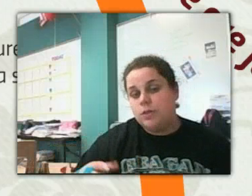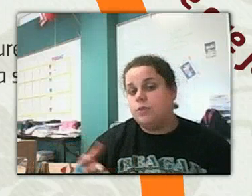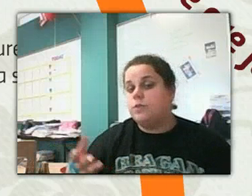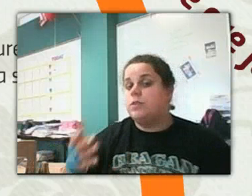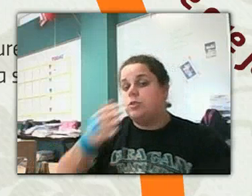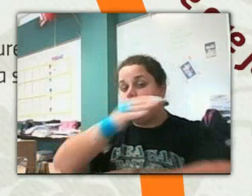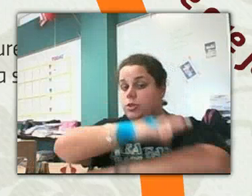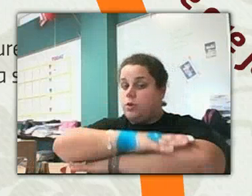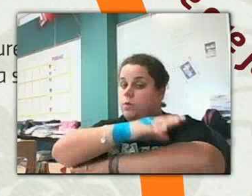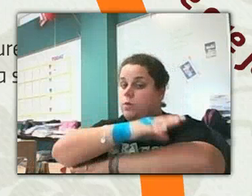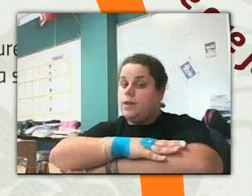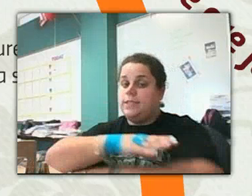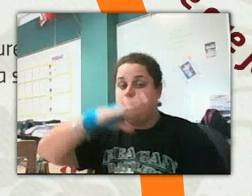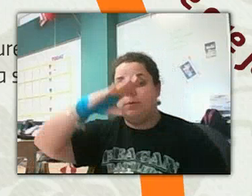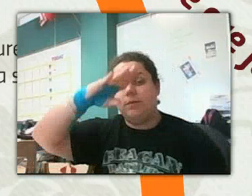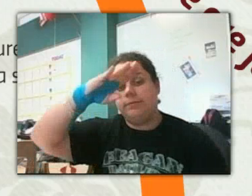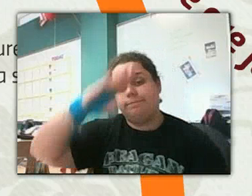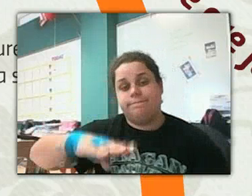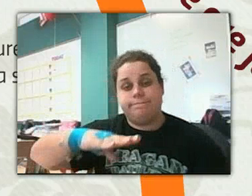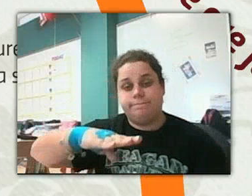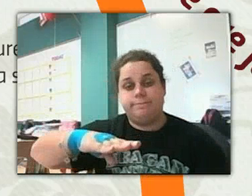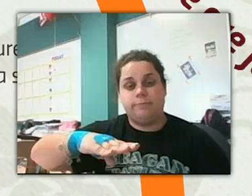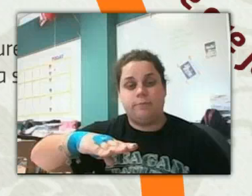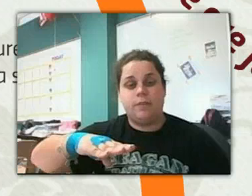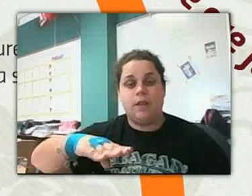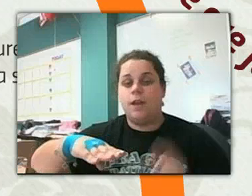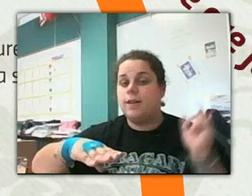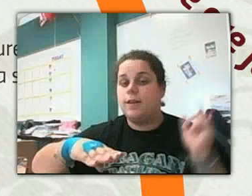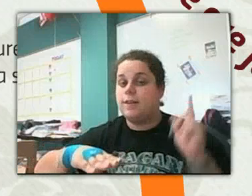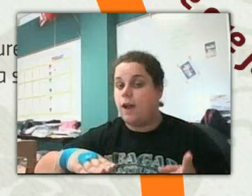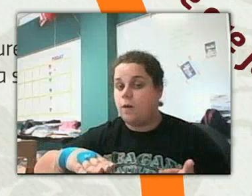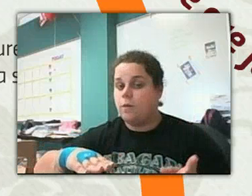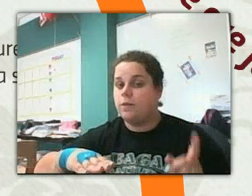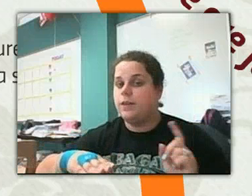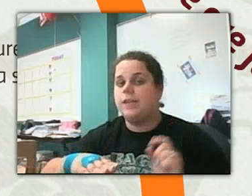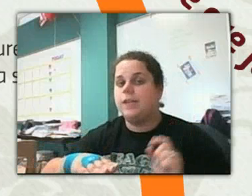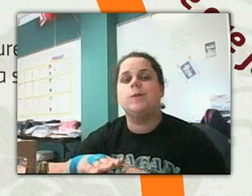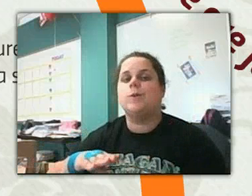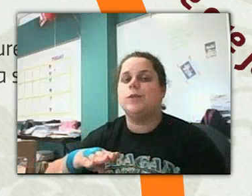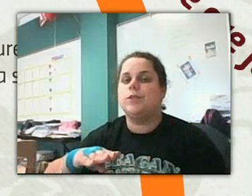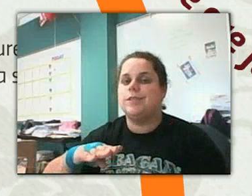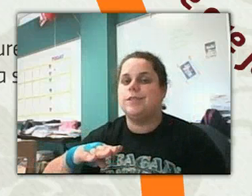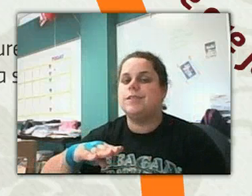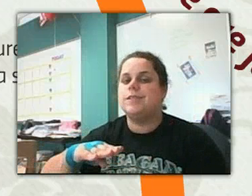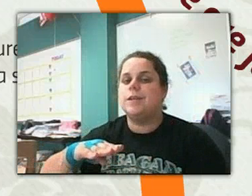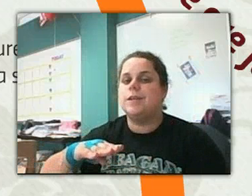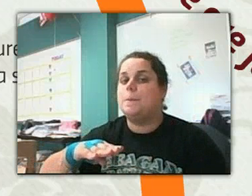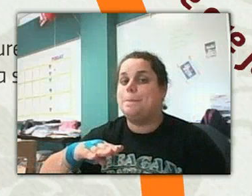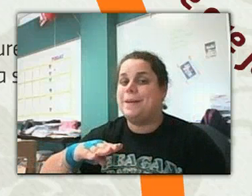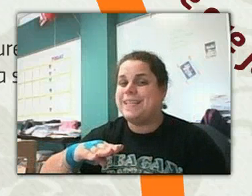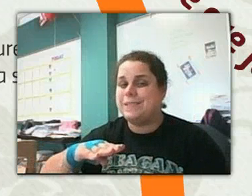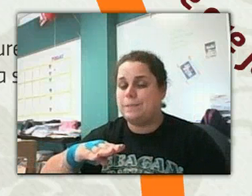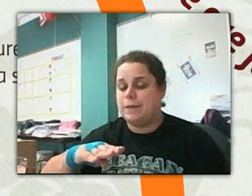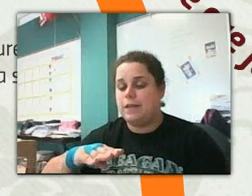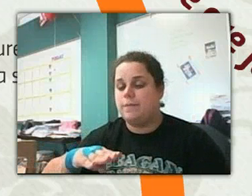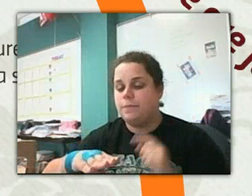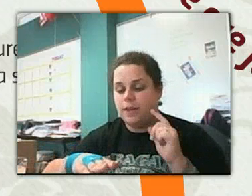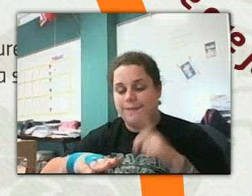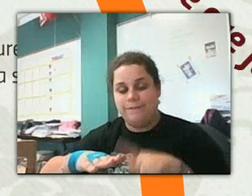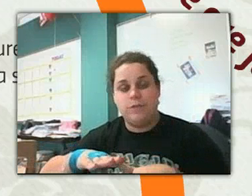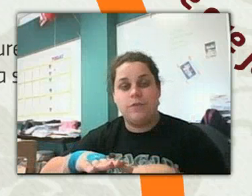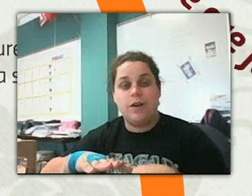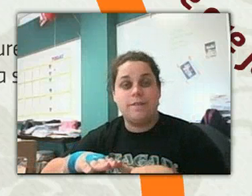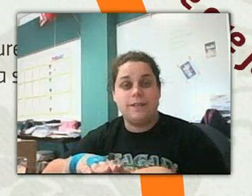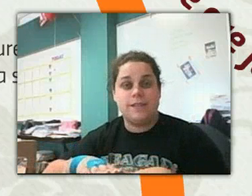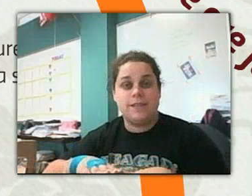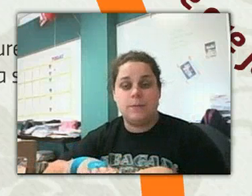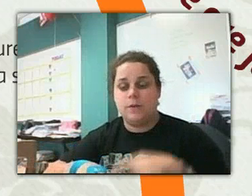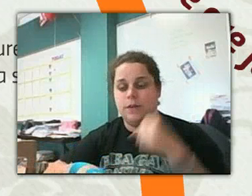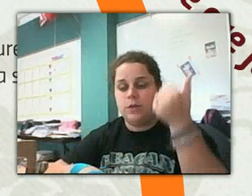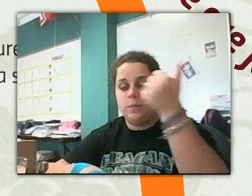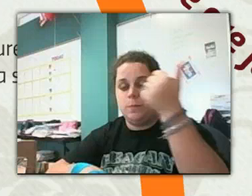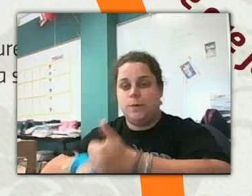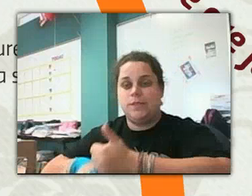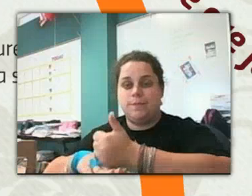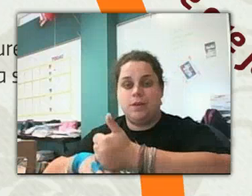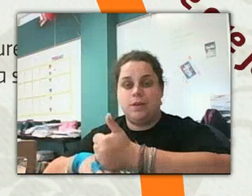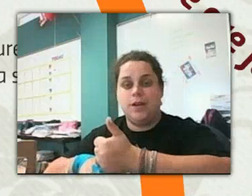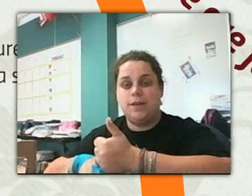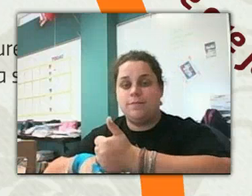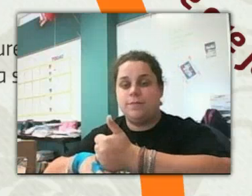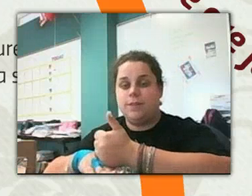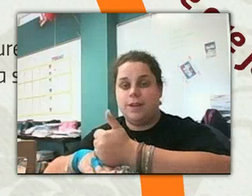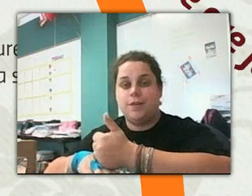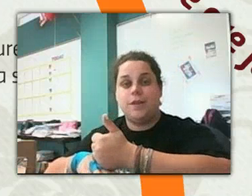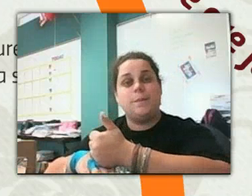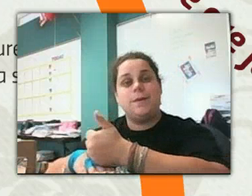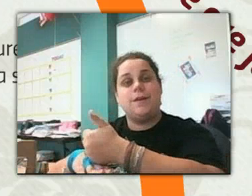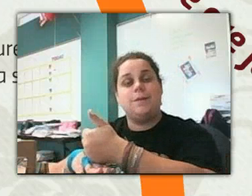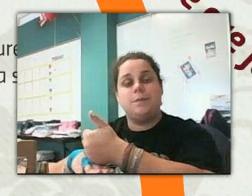You could use it to show a table. Now, here's where it turns into CL base B. If you've got this table and you put something